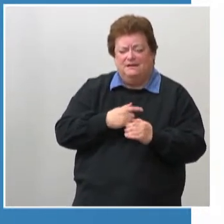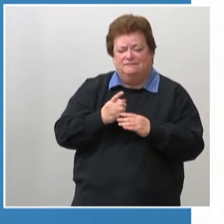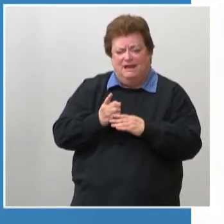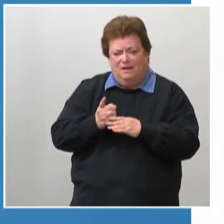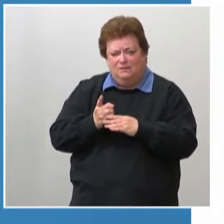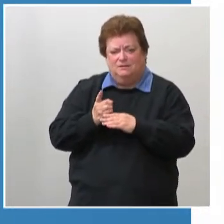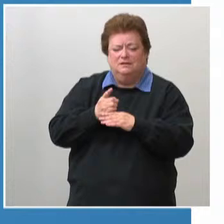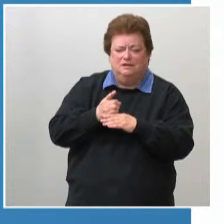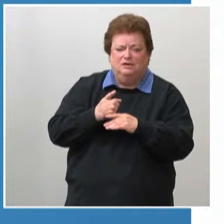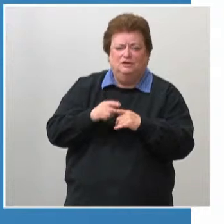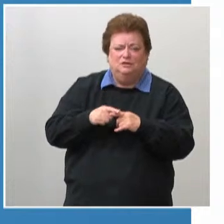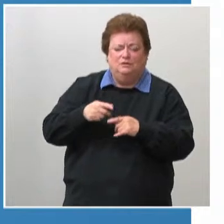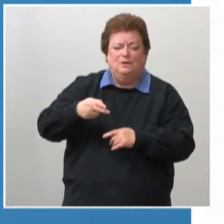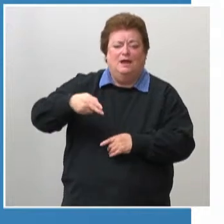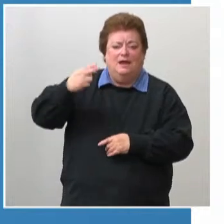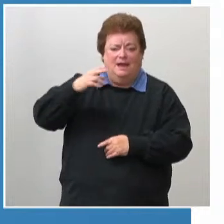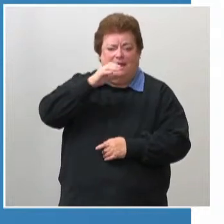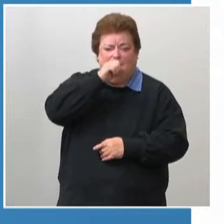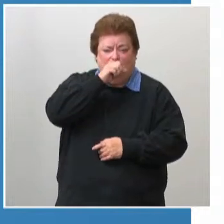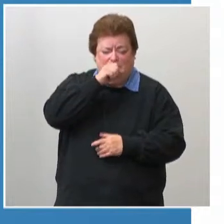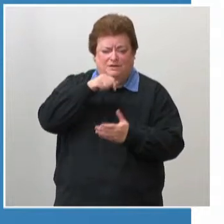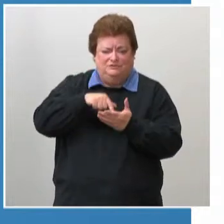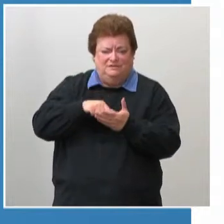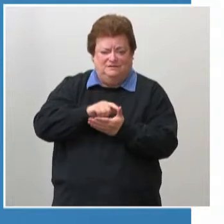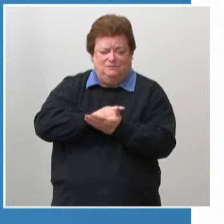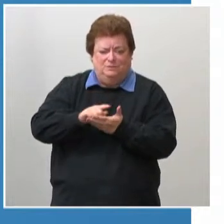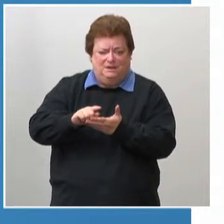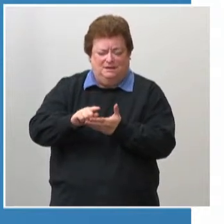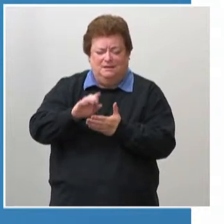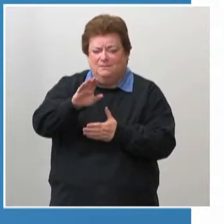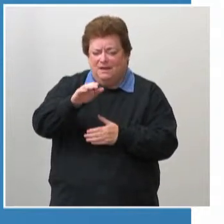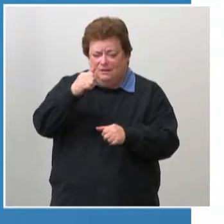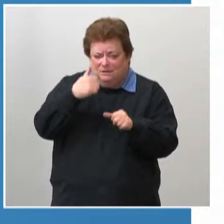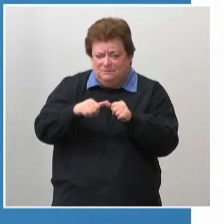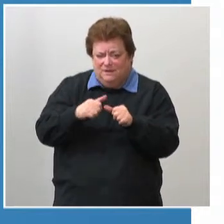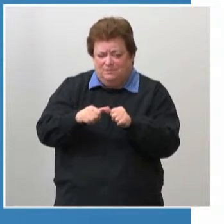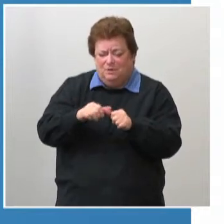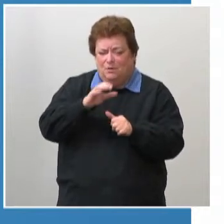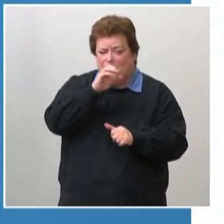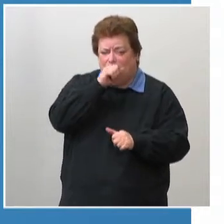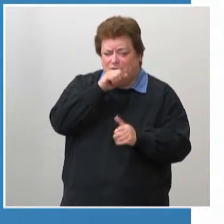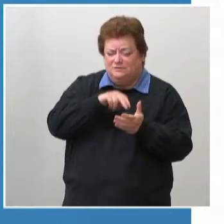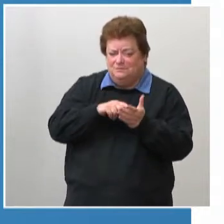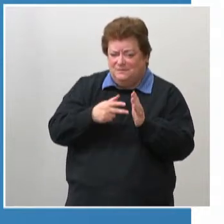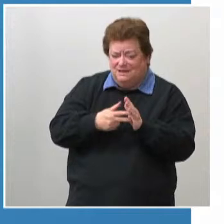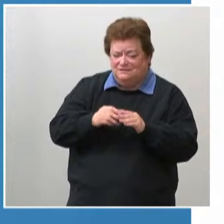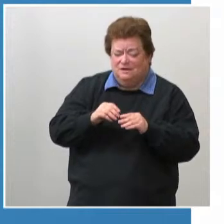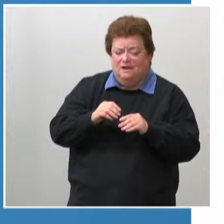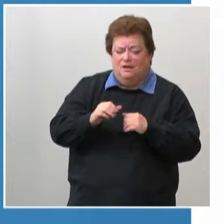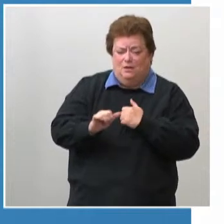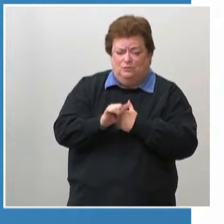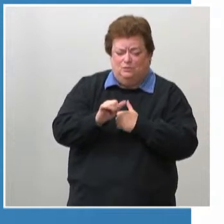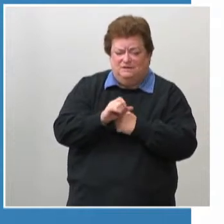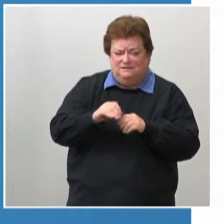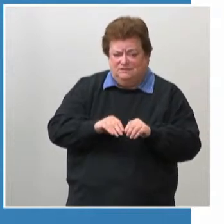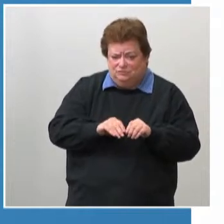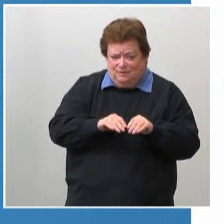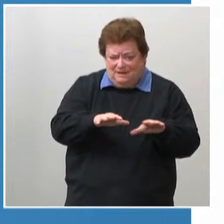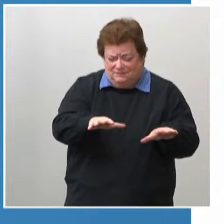risk level to elevated orange this week. Please keep in mind that orange means the risk of transmission